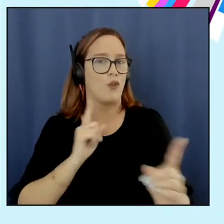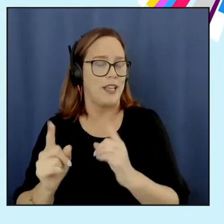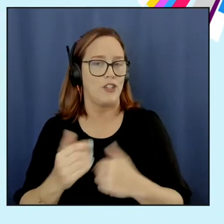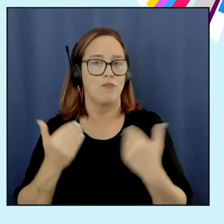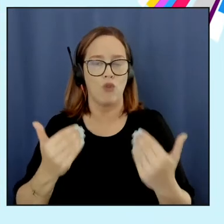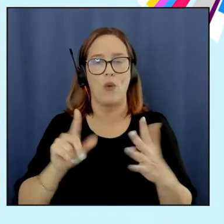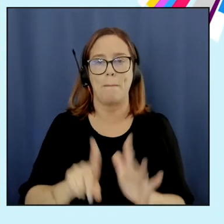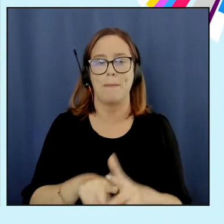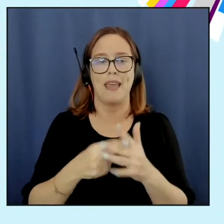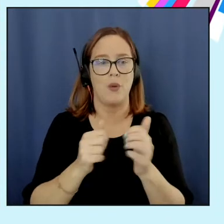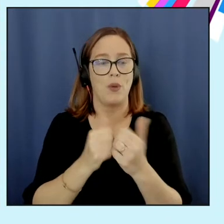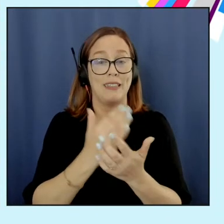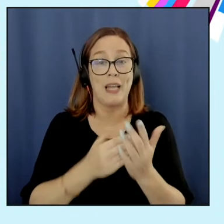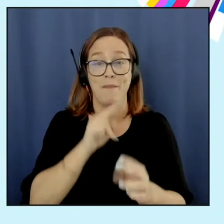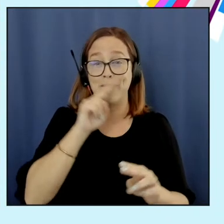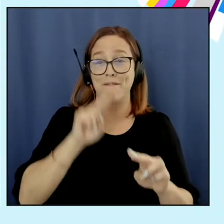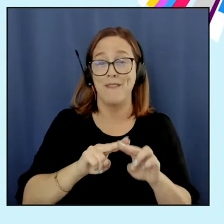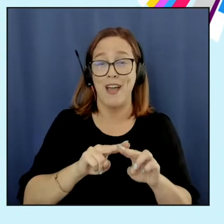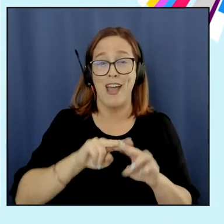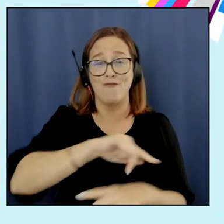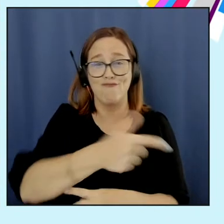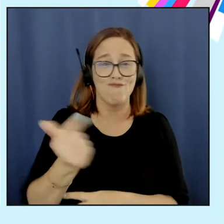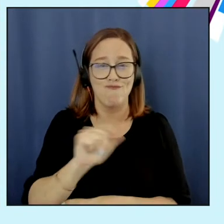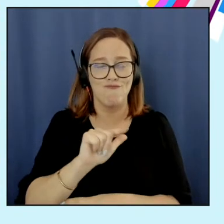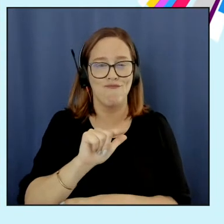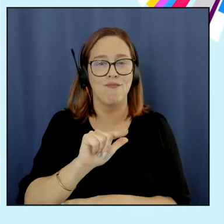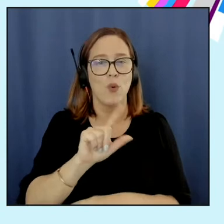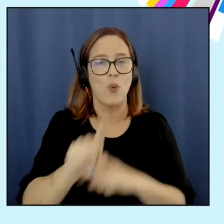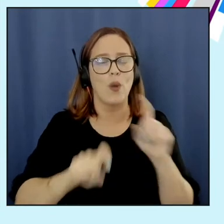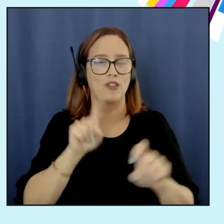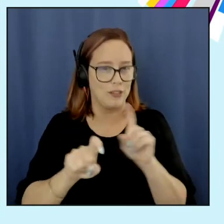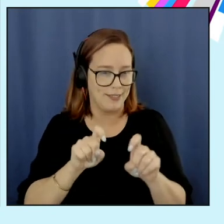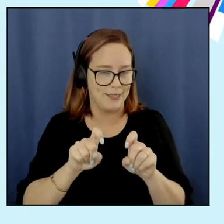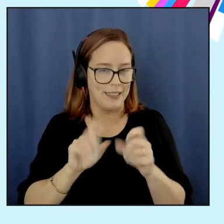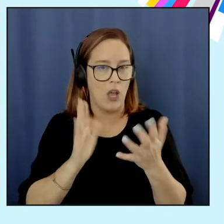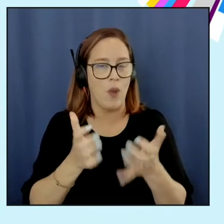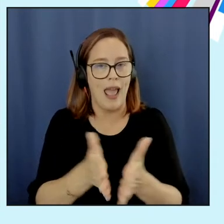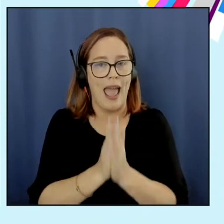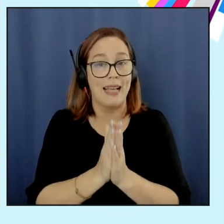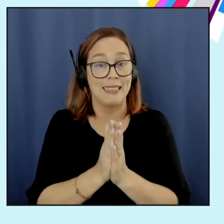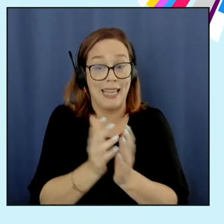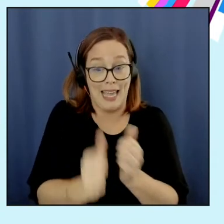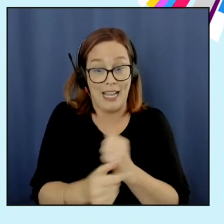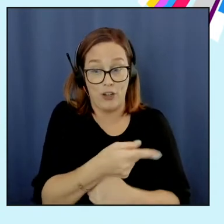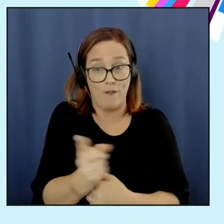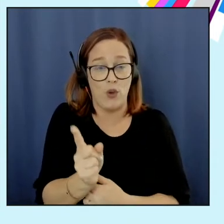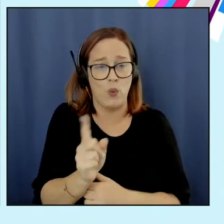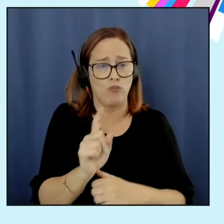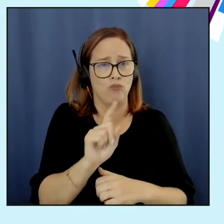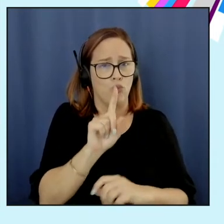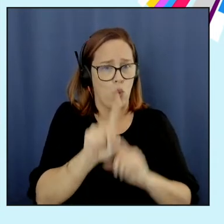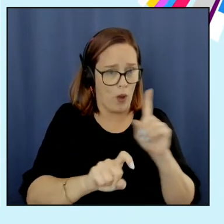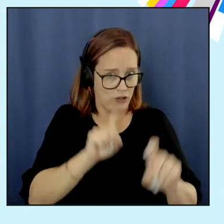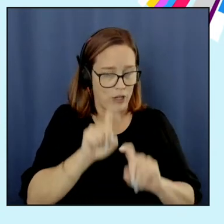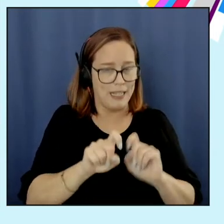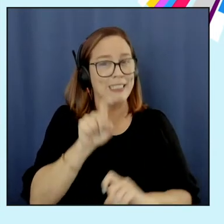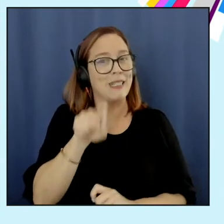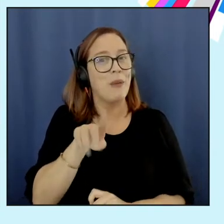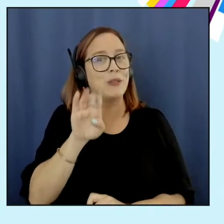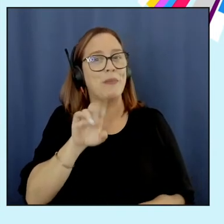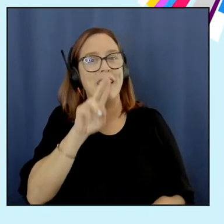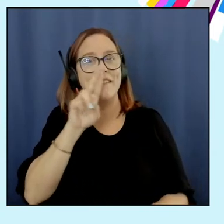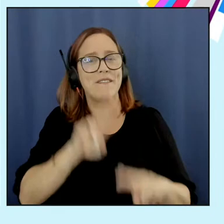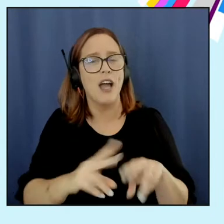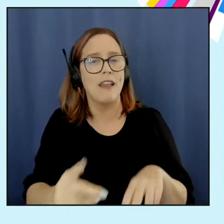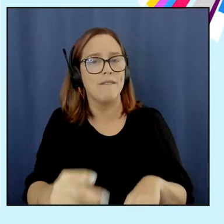some fun lightning round questions. I'm going to ask each of you a set of questions. They're supposed to be fun and fast.